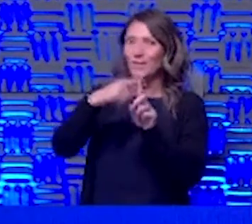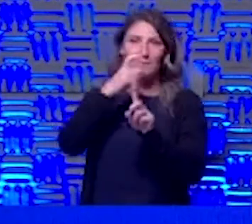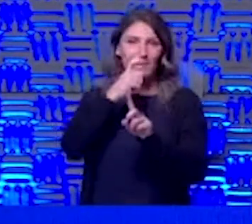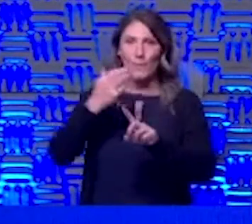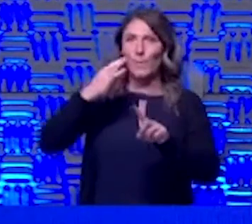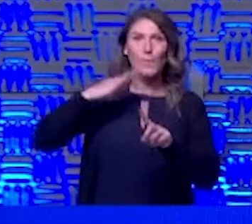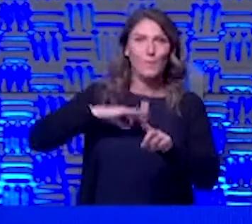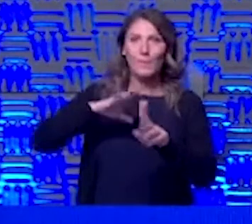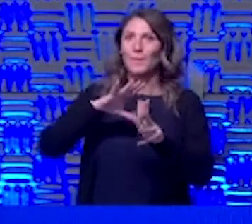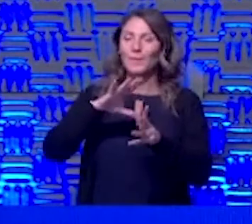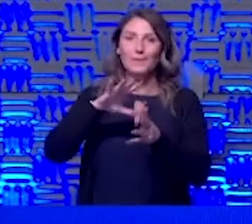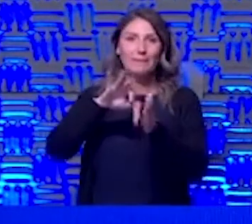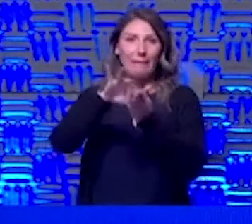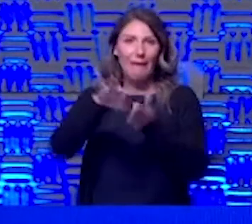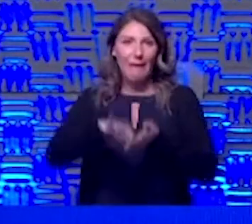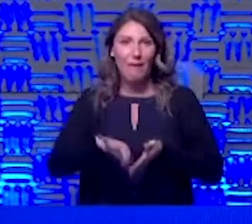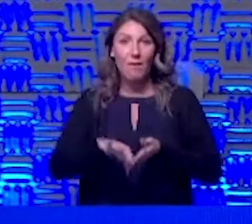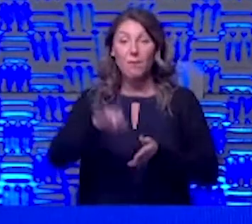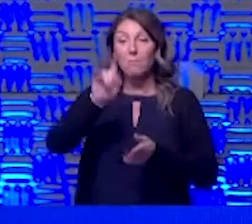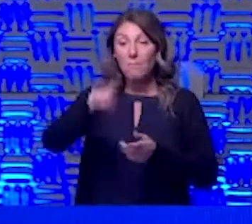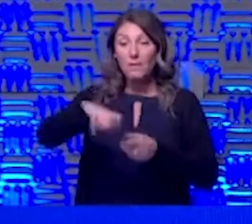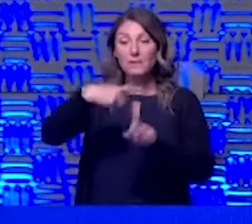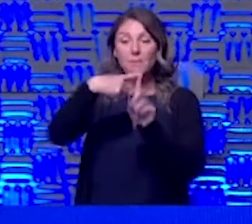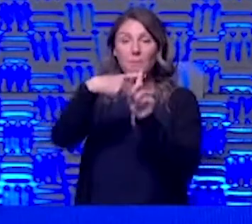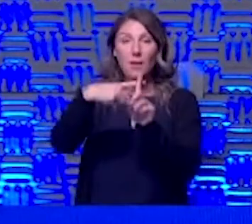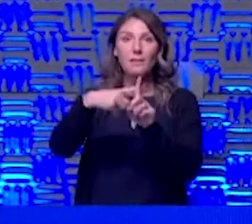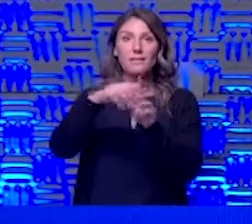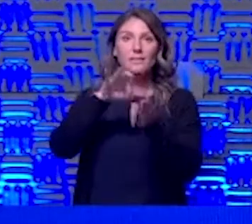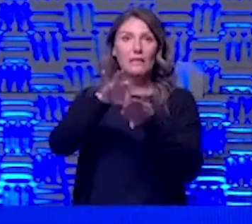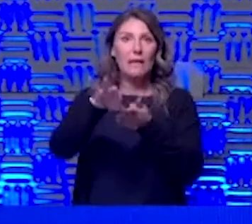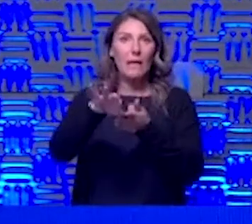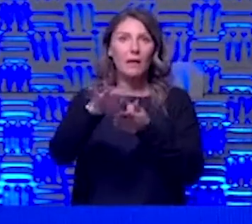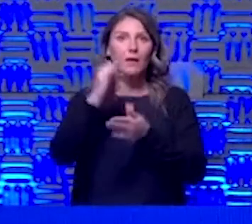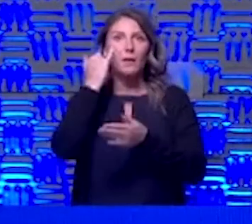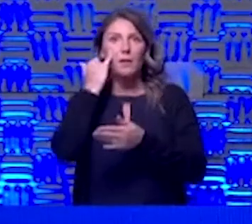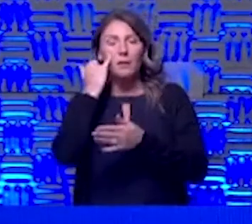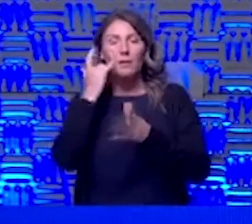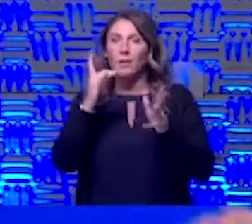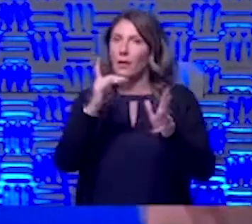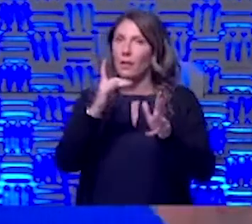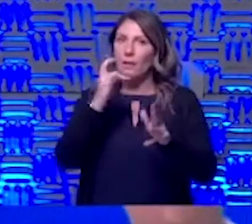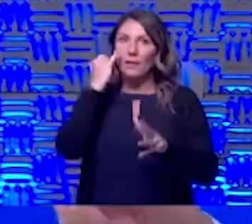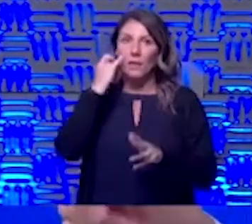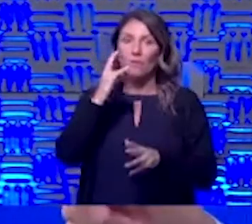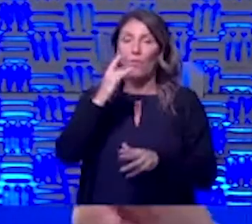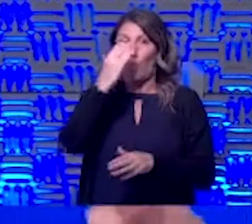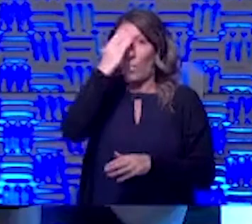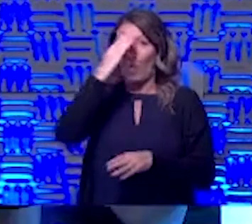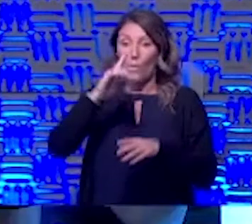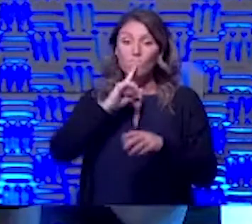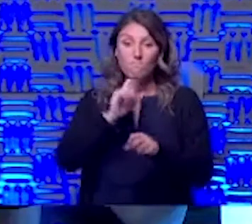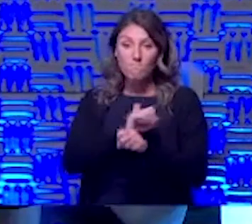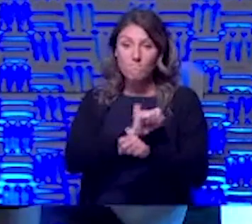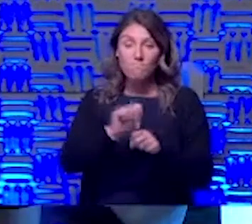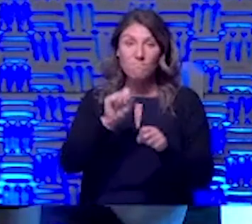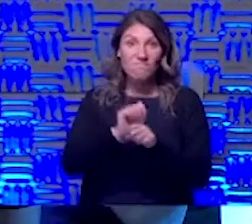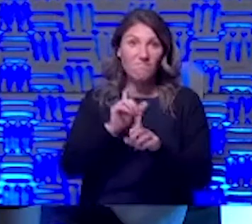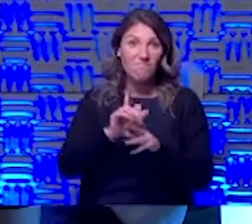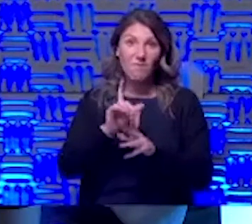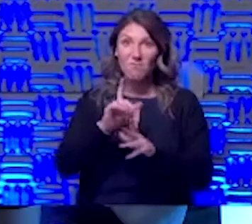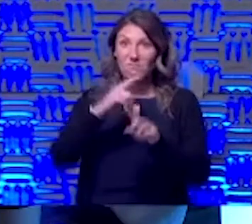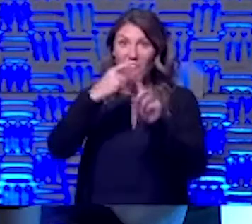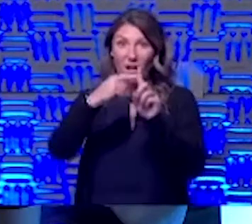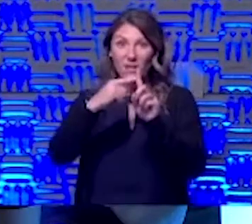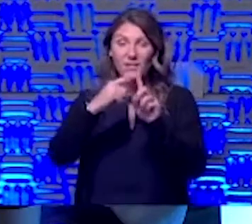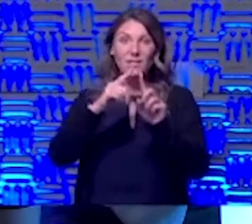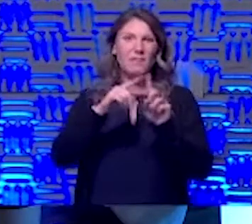You're tested once, and you got to be positive to be counted. They don't test you unless we know you're positive. Right. But the multiple positive tests, I don't think that counts.